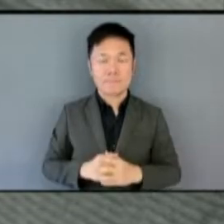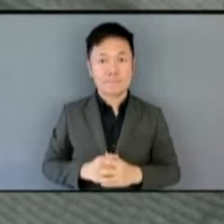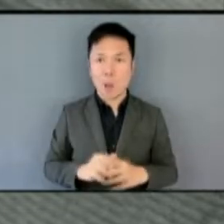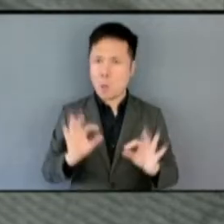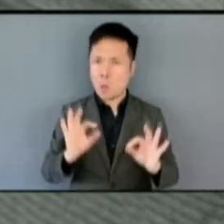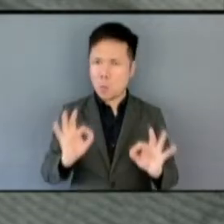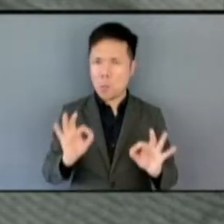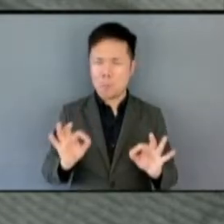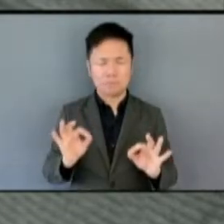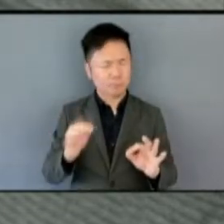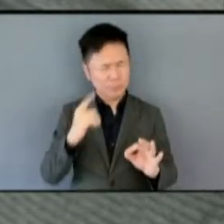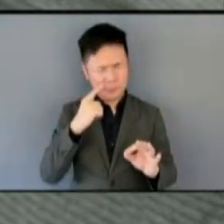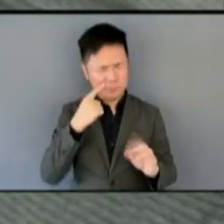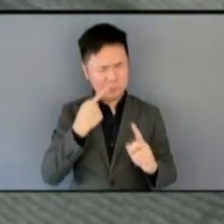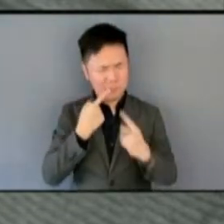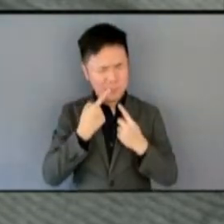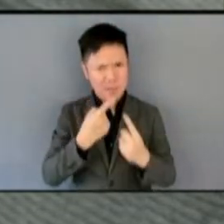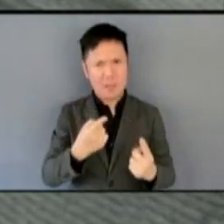emphasizes